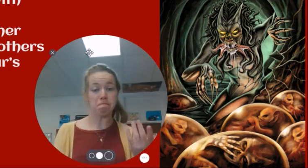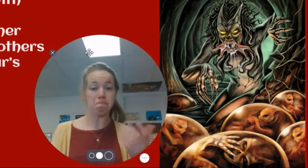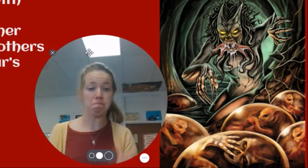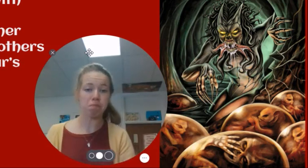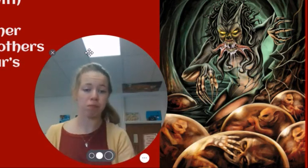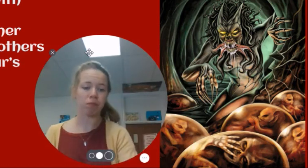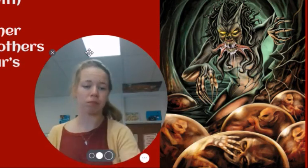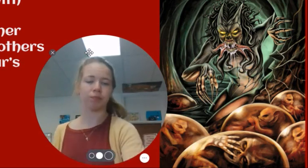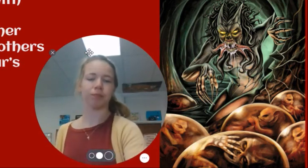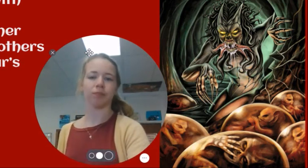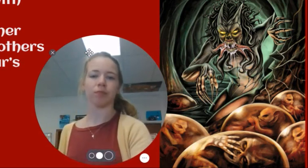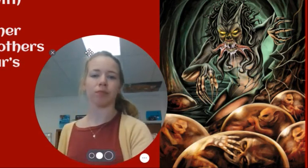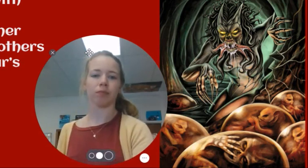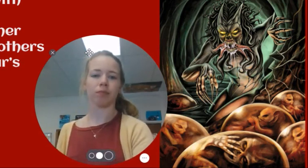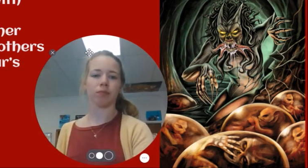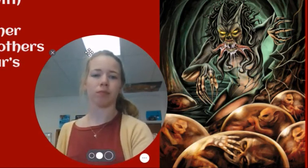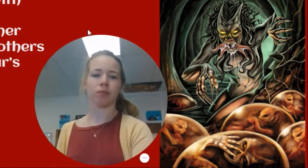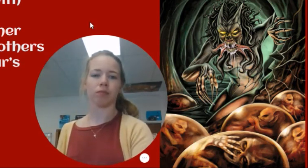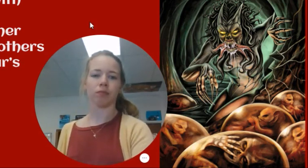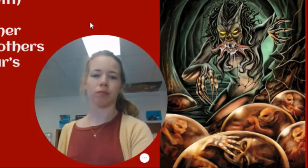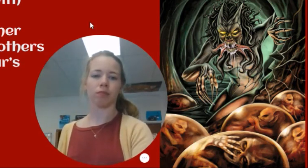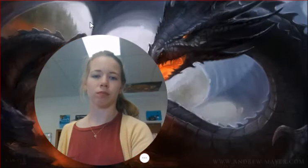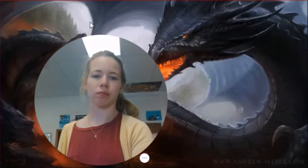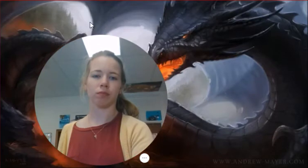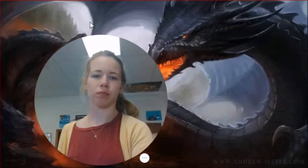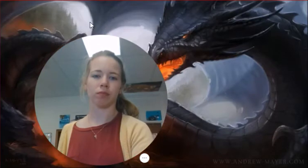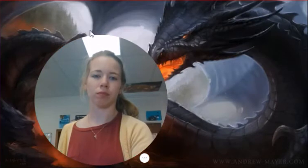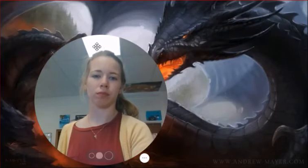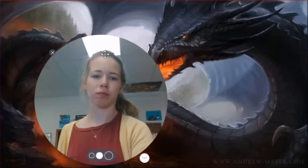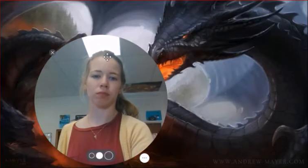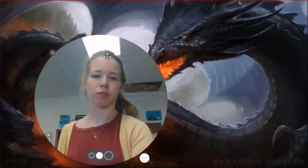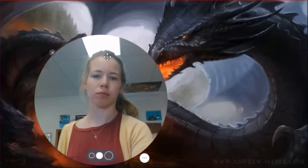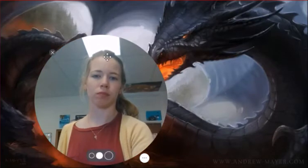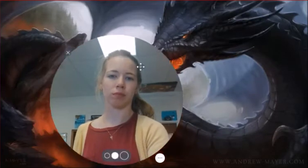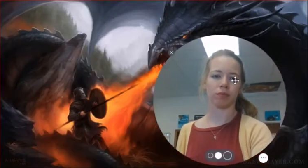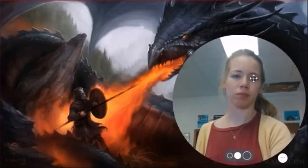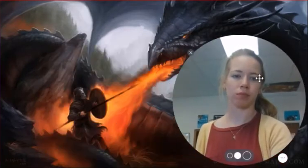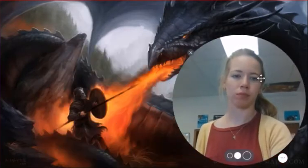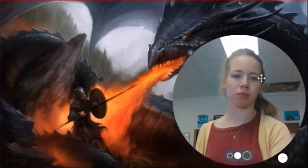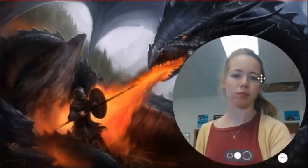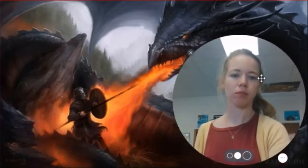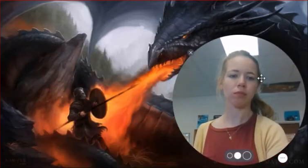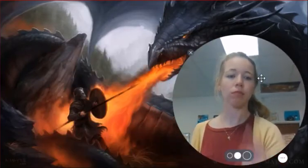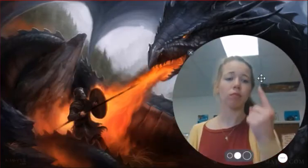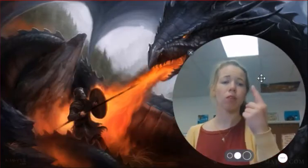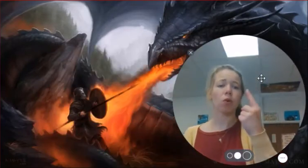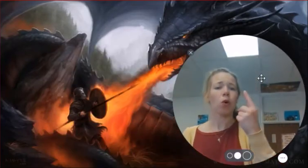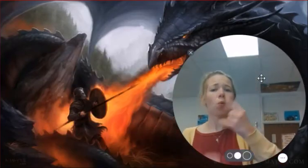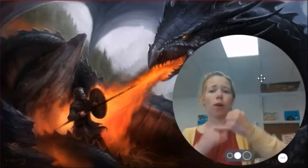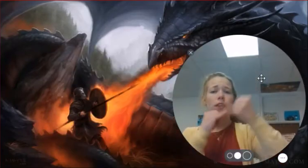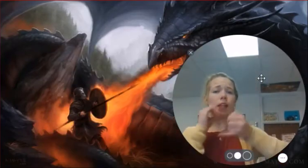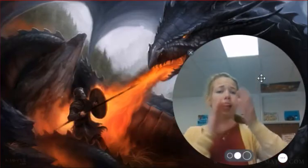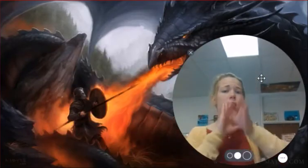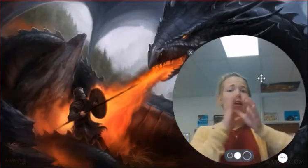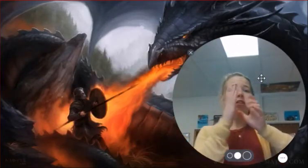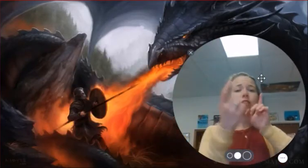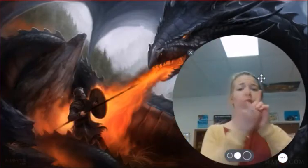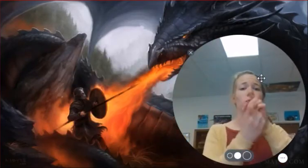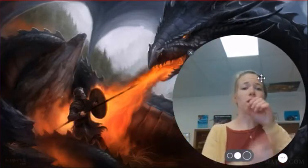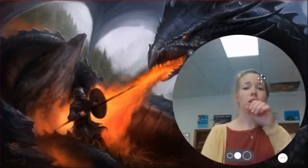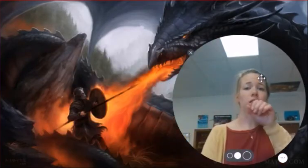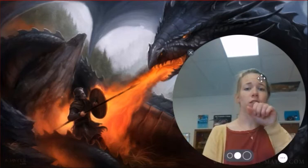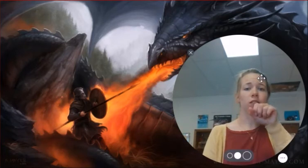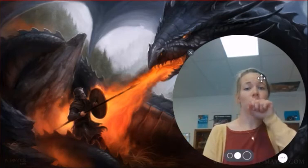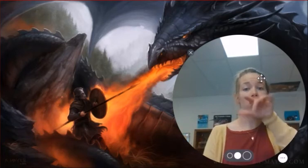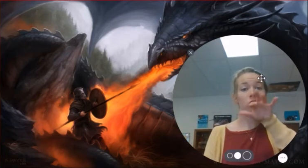kid. One of the last characters